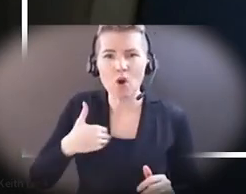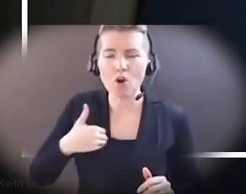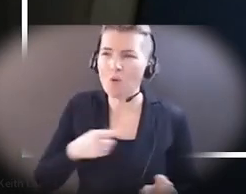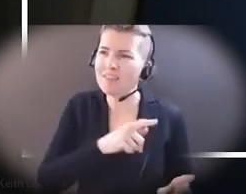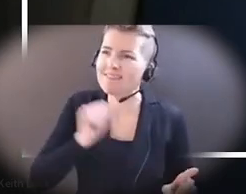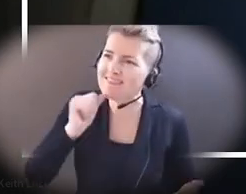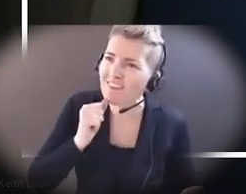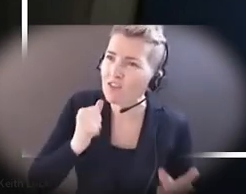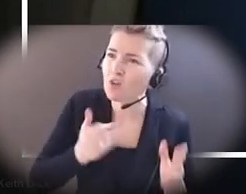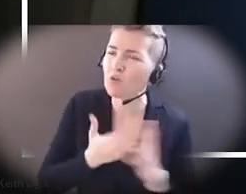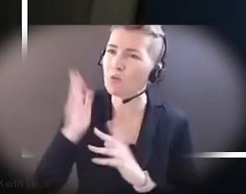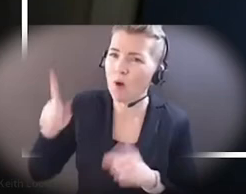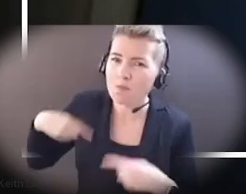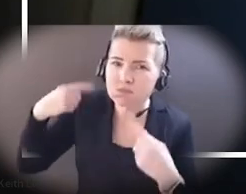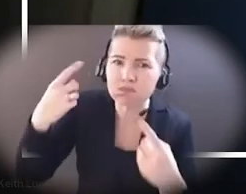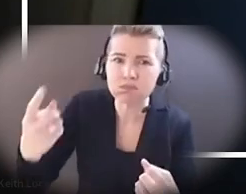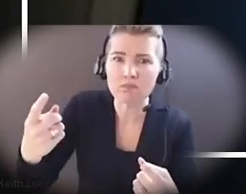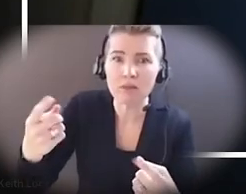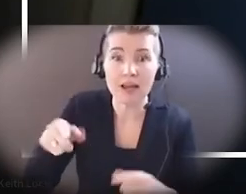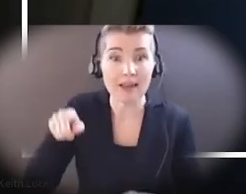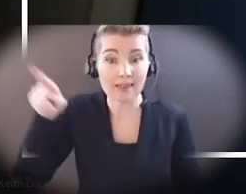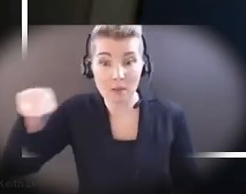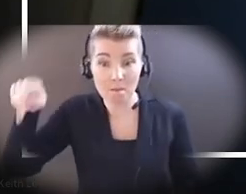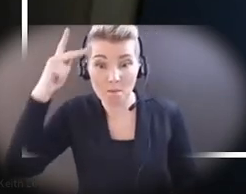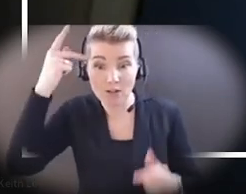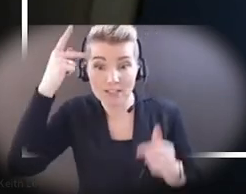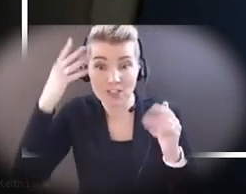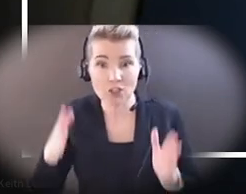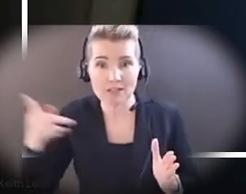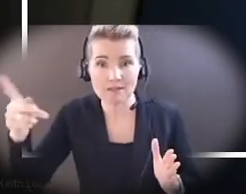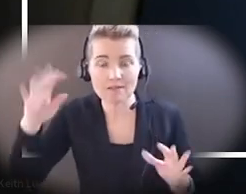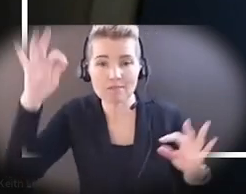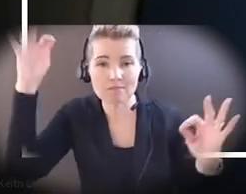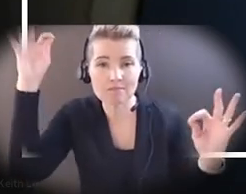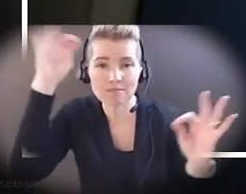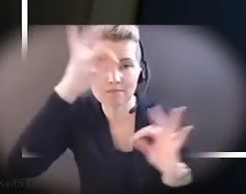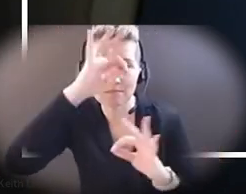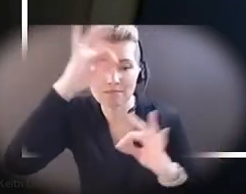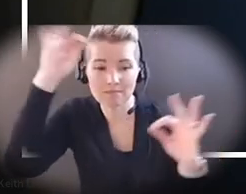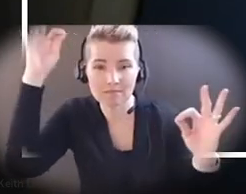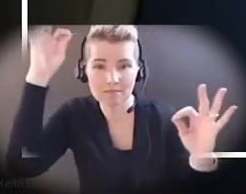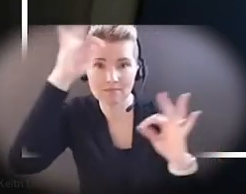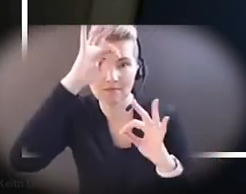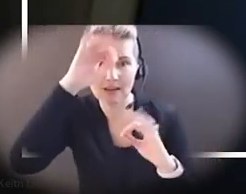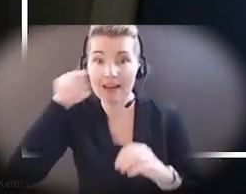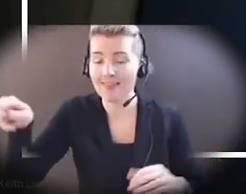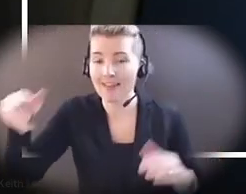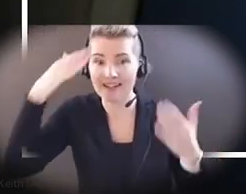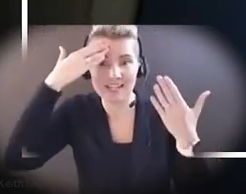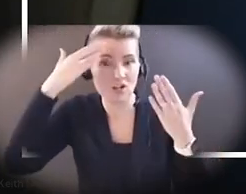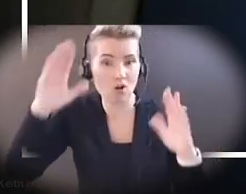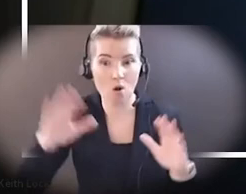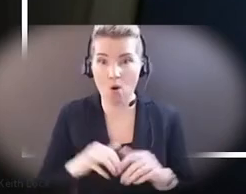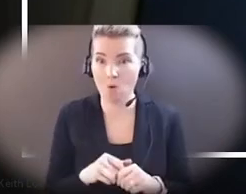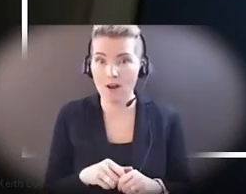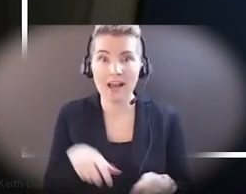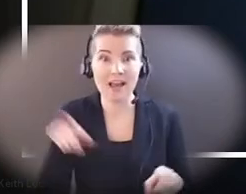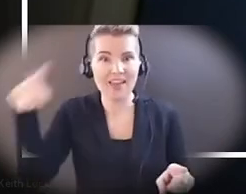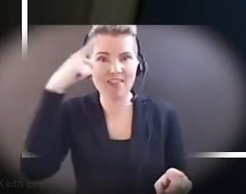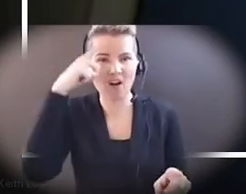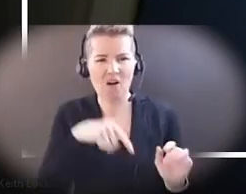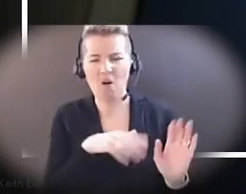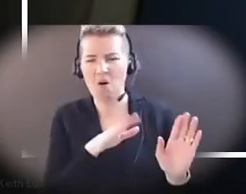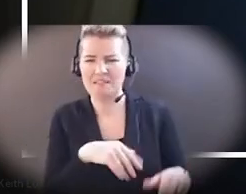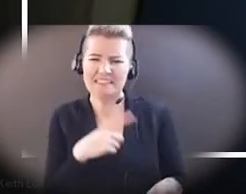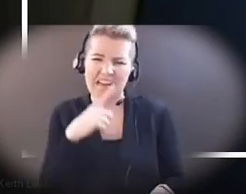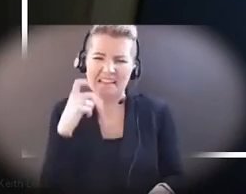And it was all new to the politicians. Like, they'd never heard about this, you know, they just thought this eyesore, you know, let's get rid of